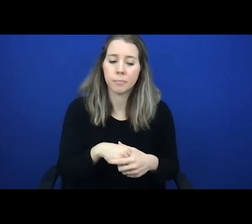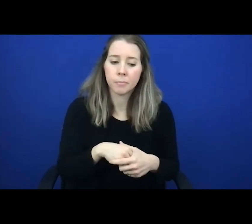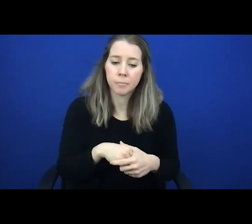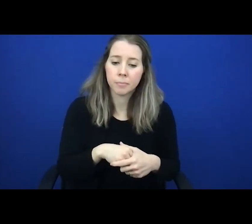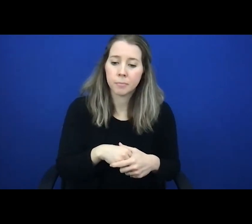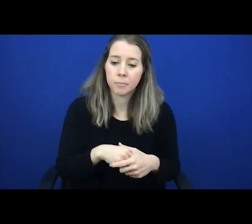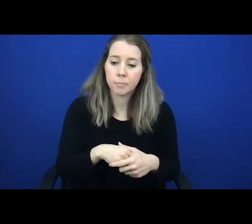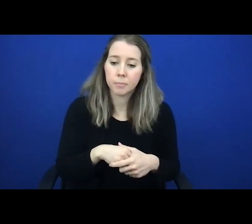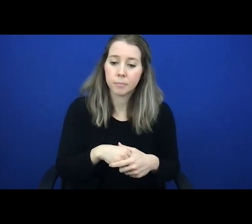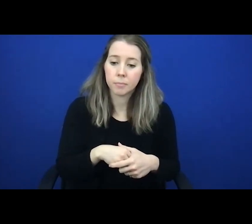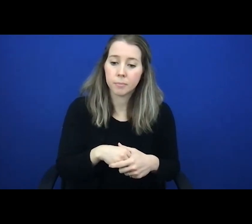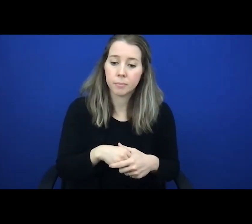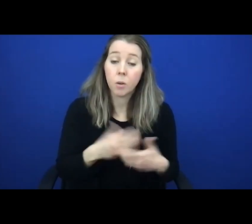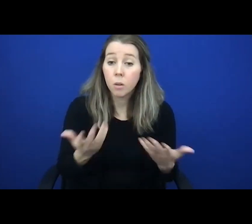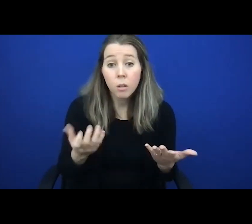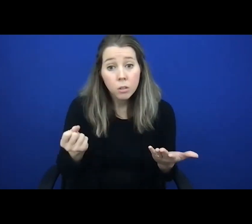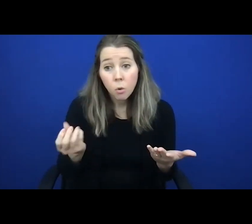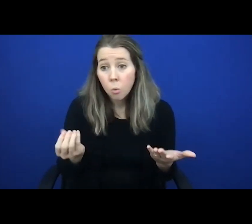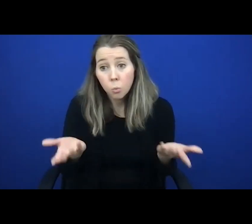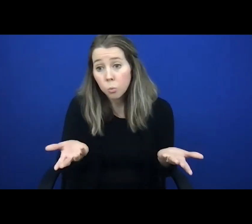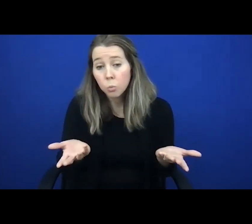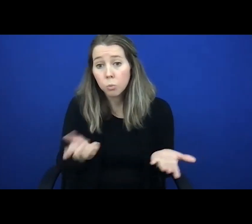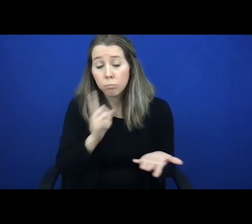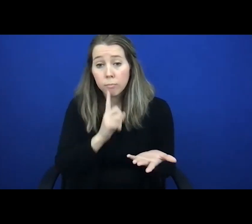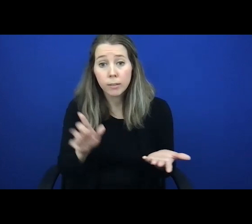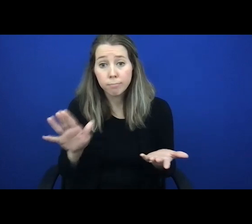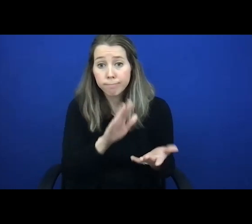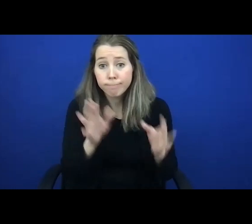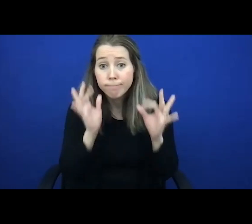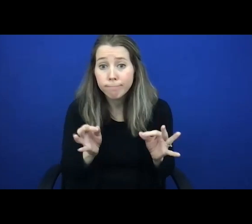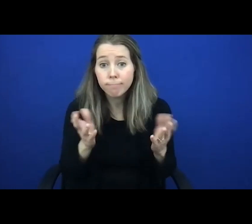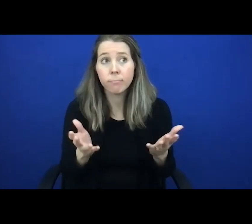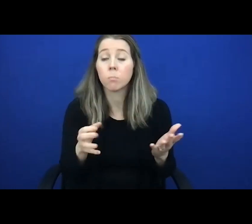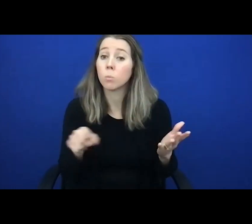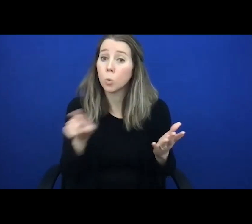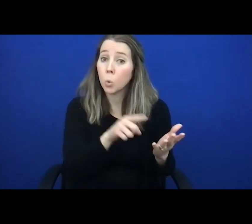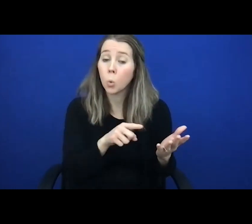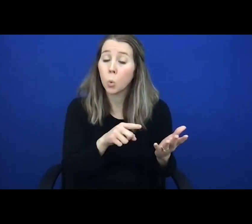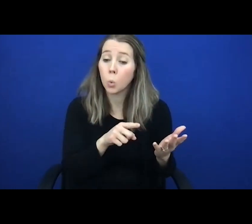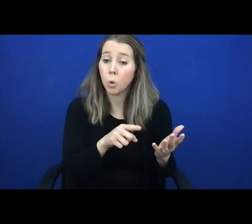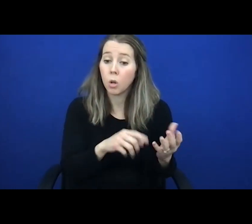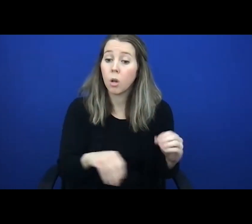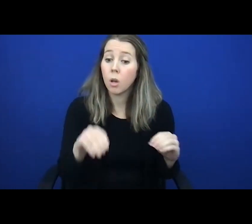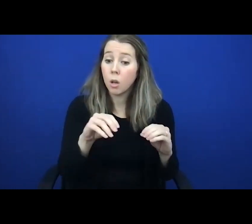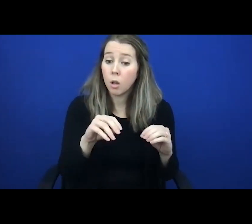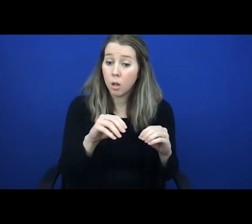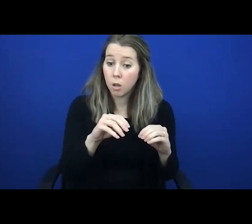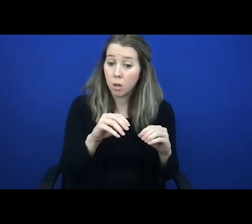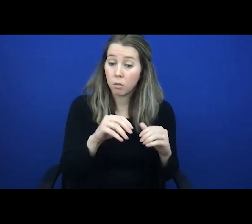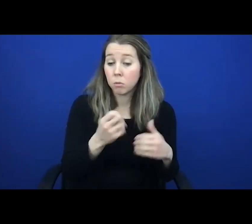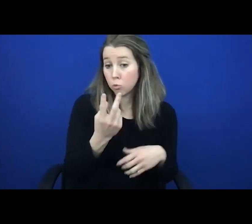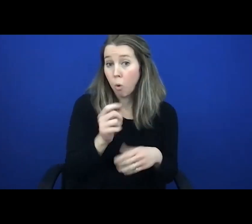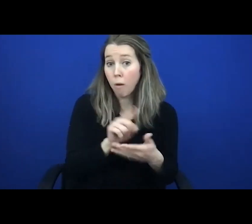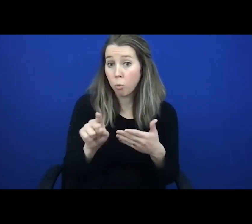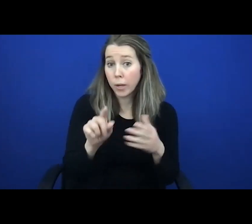learning. So, it's really up to you. So you can complete more than 2 courses during that 12 weeks